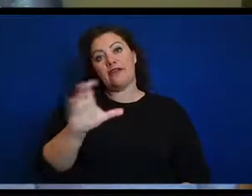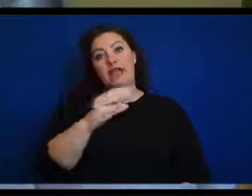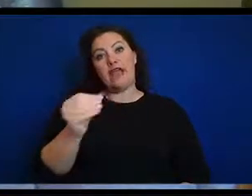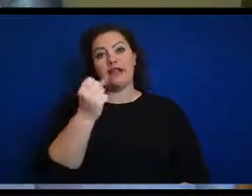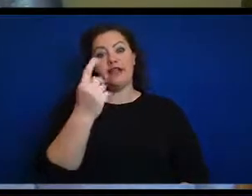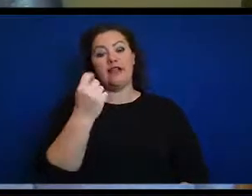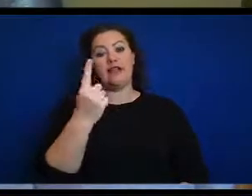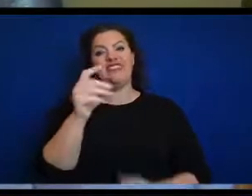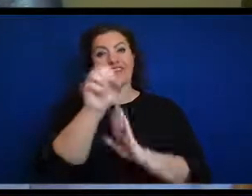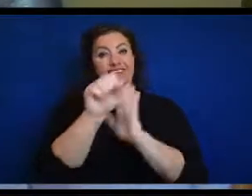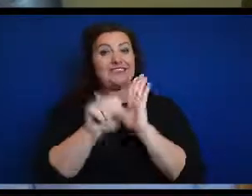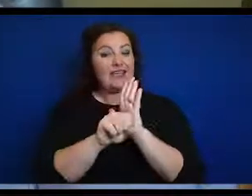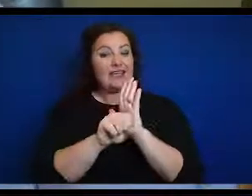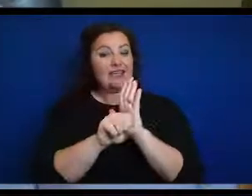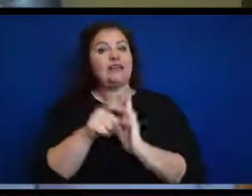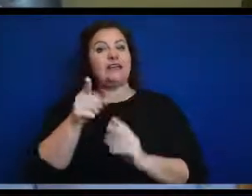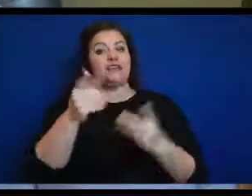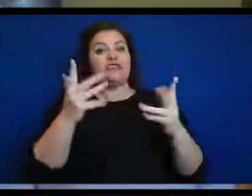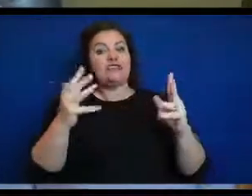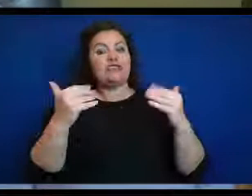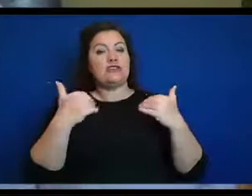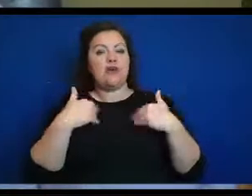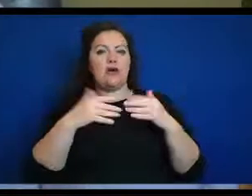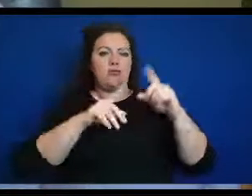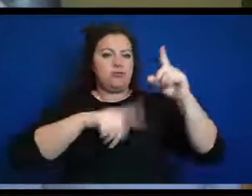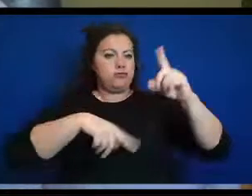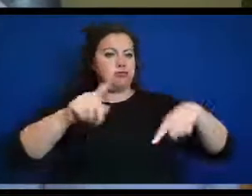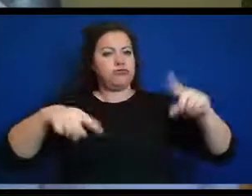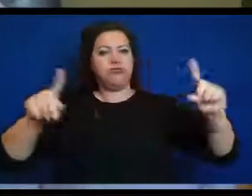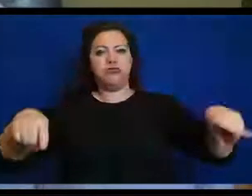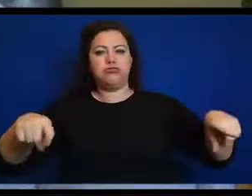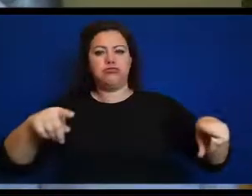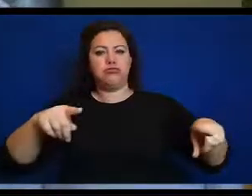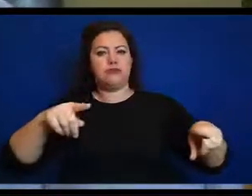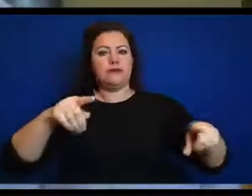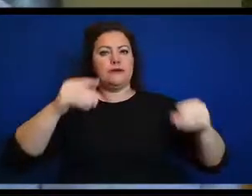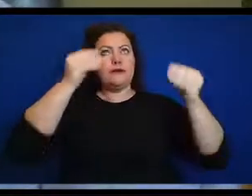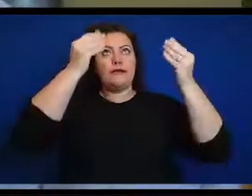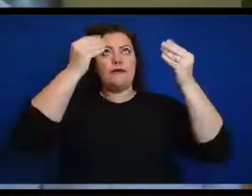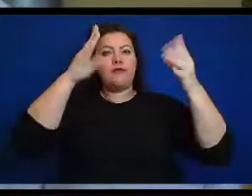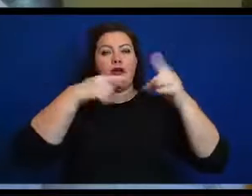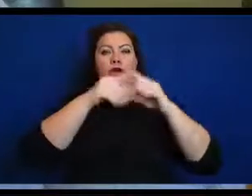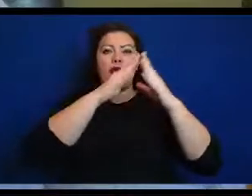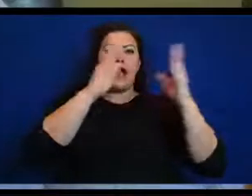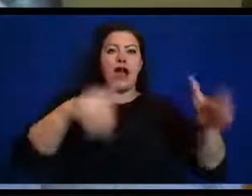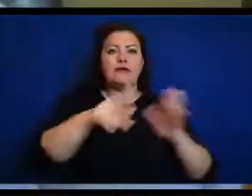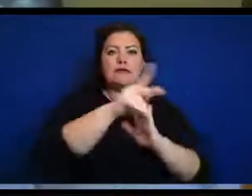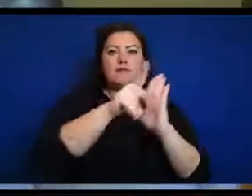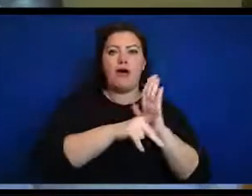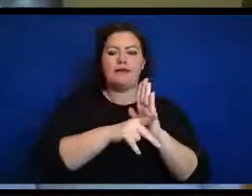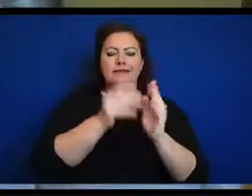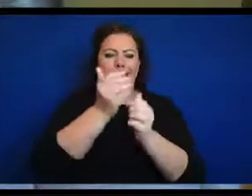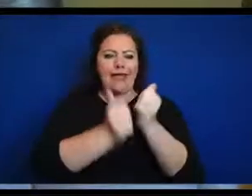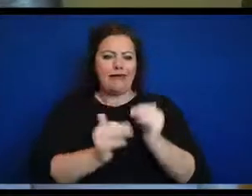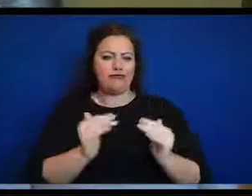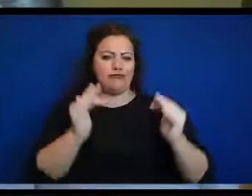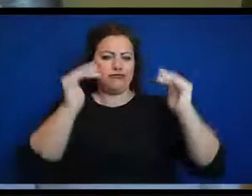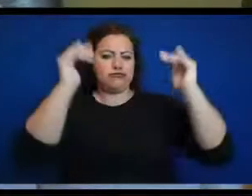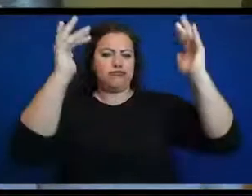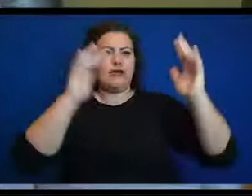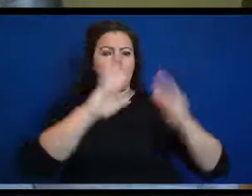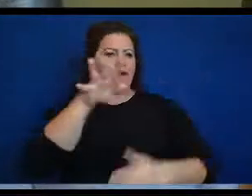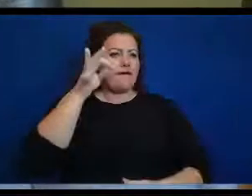11 states. She has wide-range insights into housing policy at every level, from the federal government